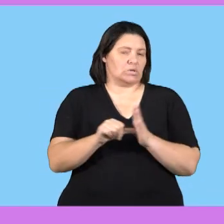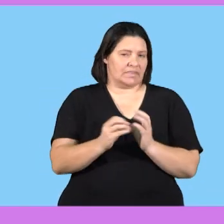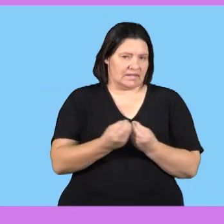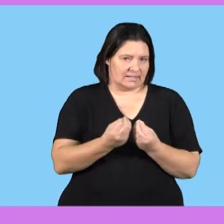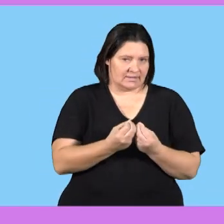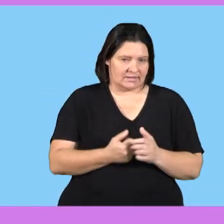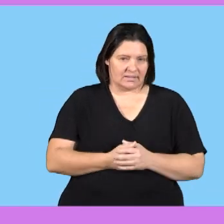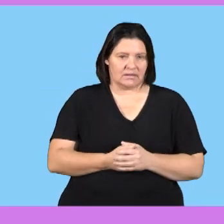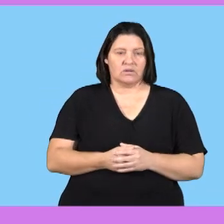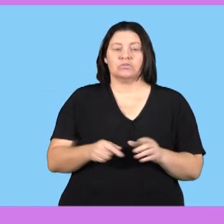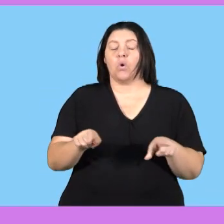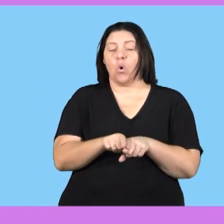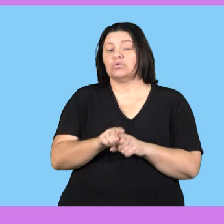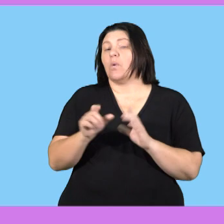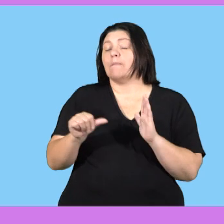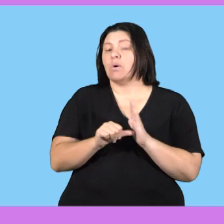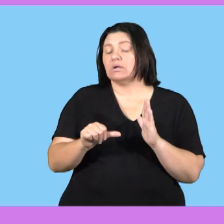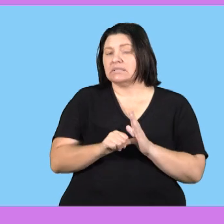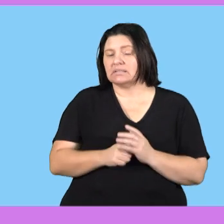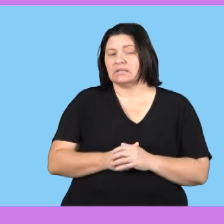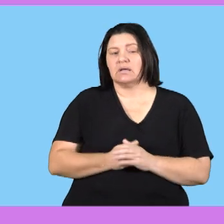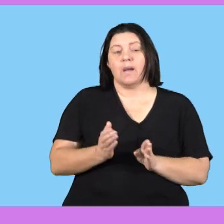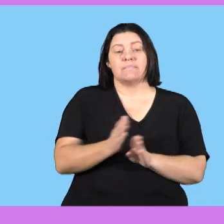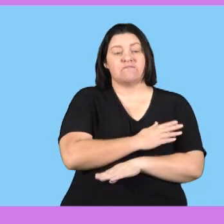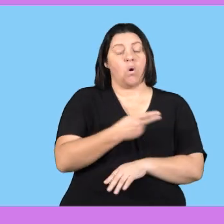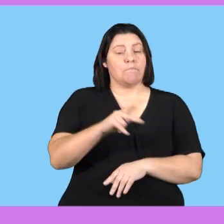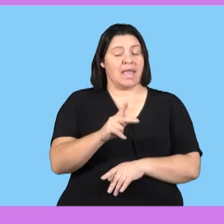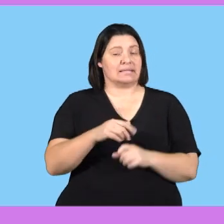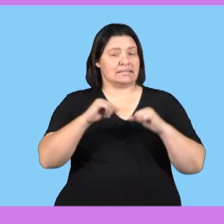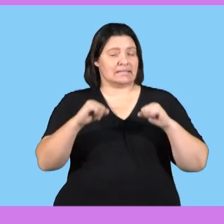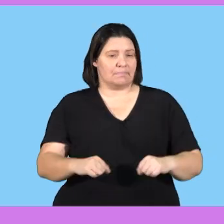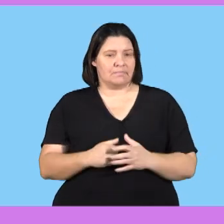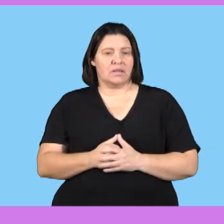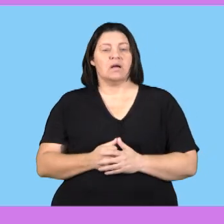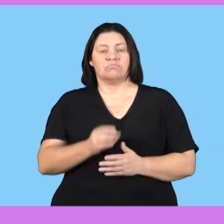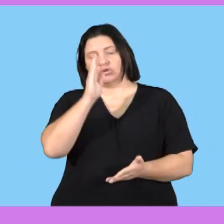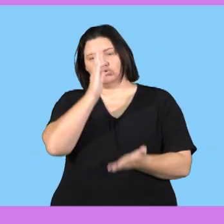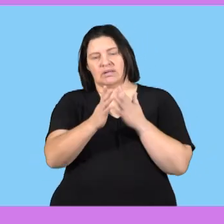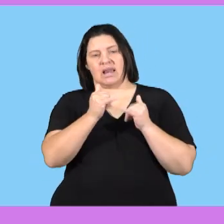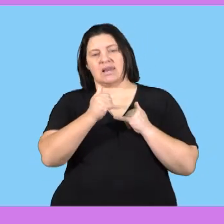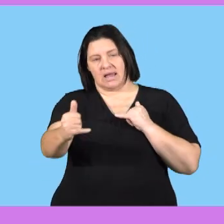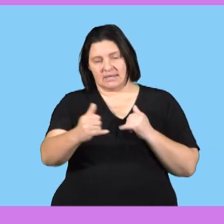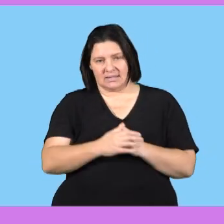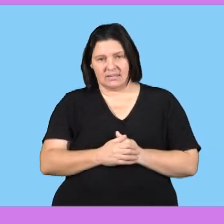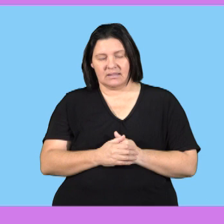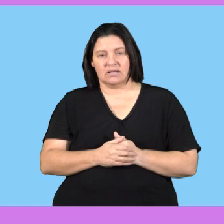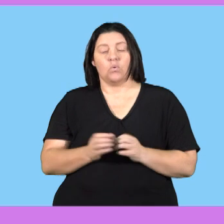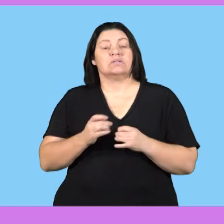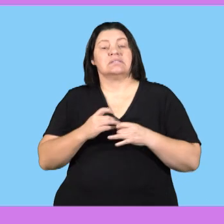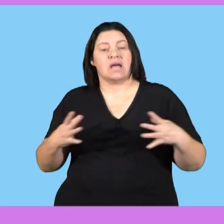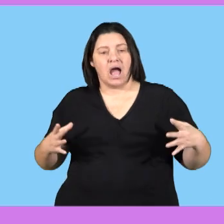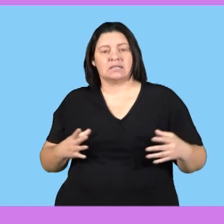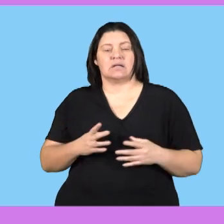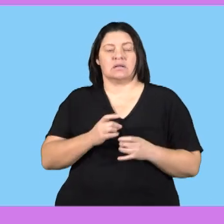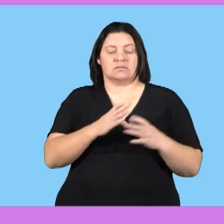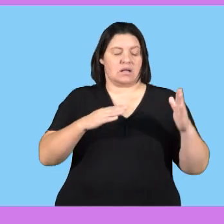important things, right? So also what else is important? The prepaid system, right, graph is a straight line graph, right, that